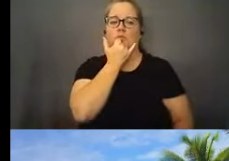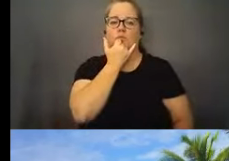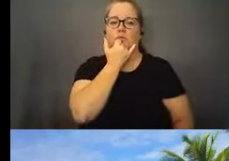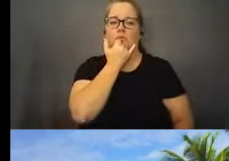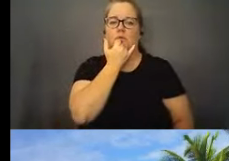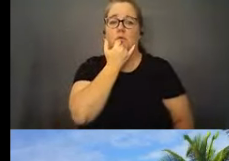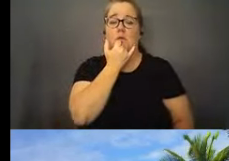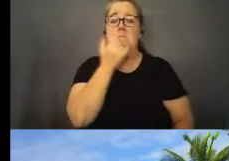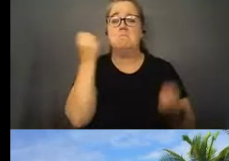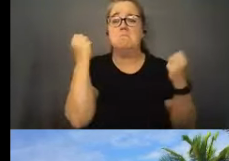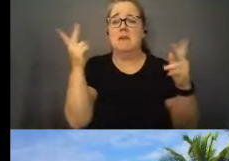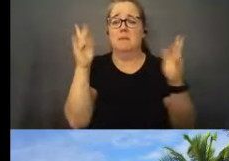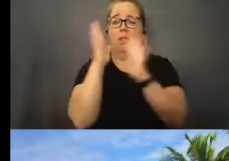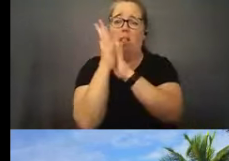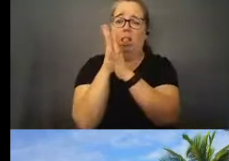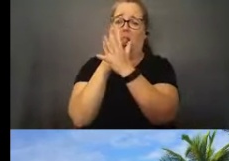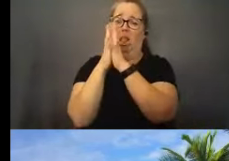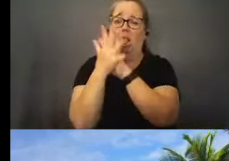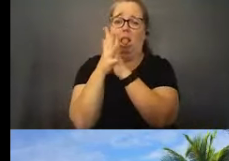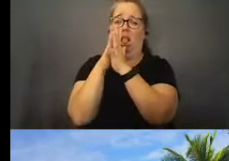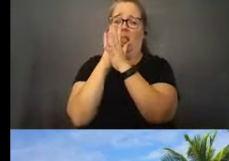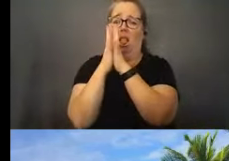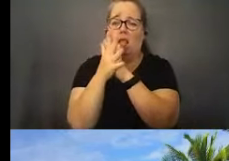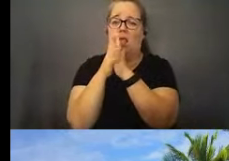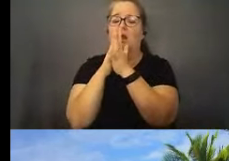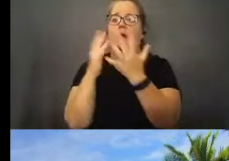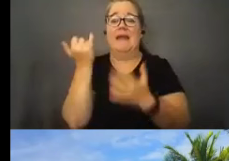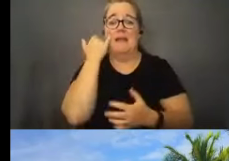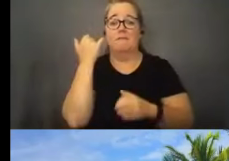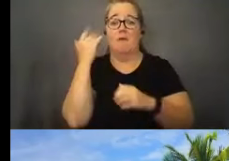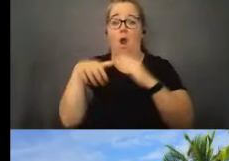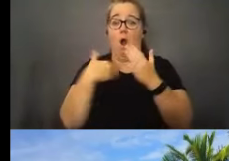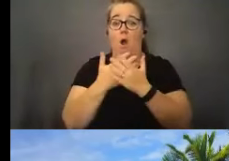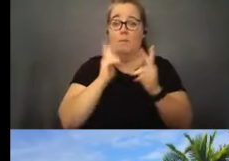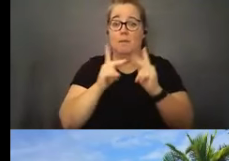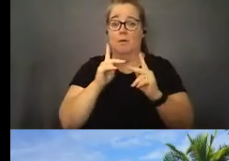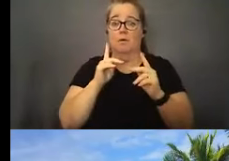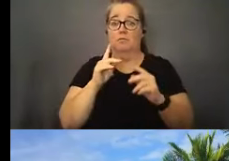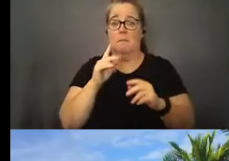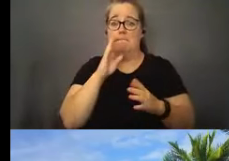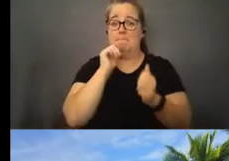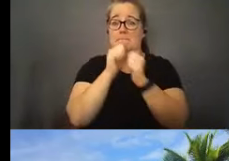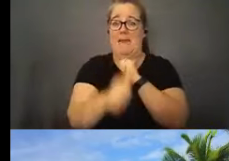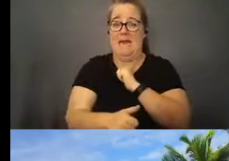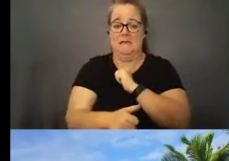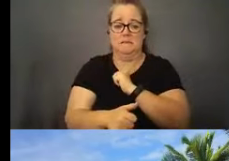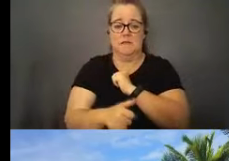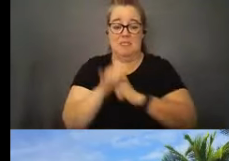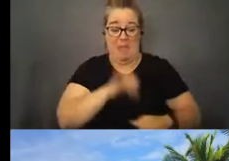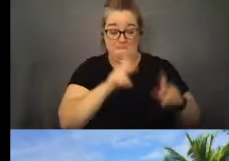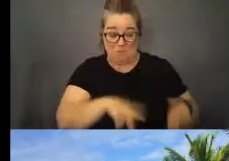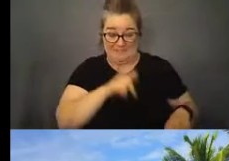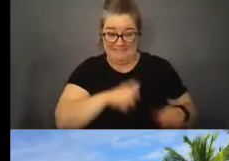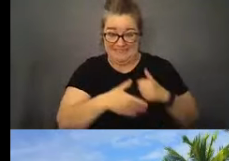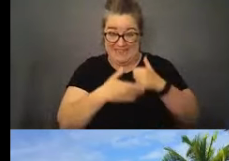100 people walking by. And if everyone keeps walking by and this person needs CPR and no one